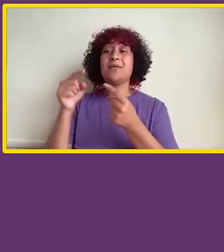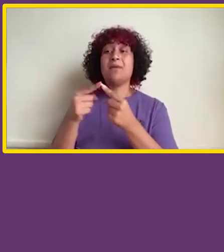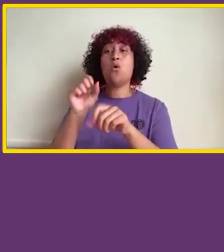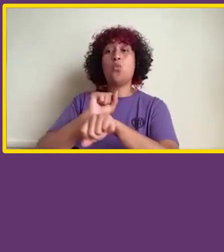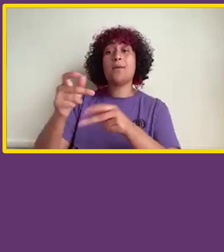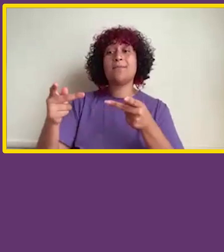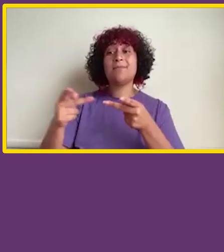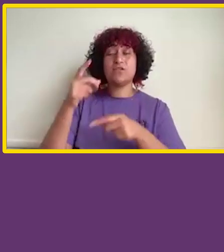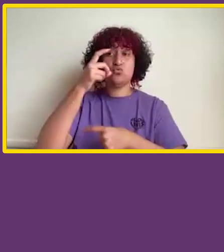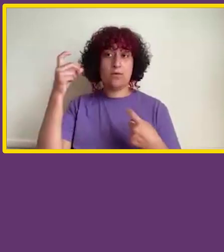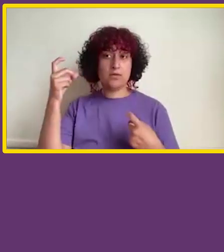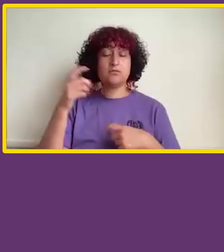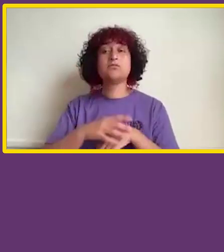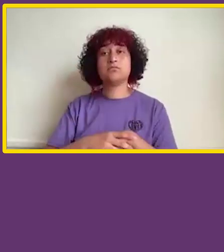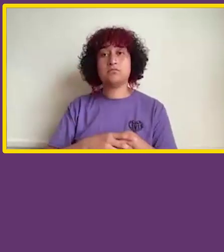Mm.